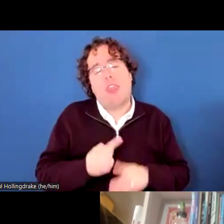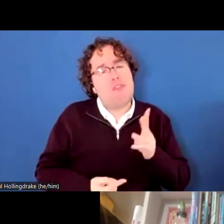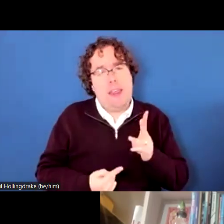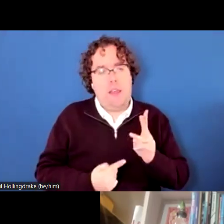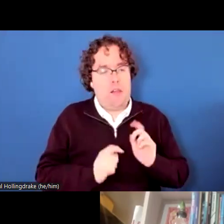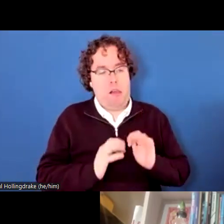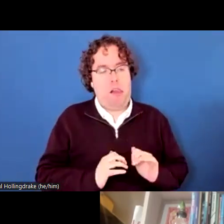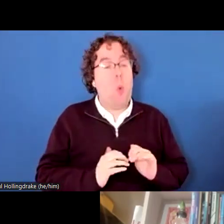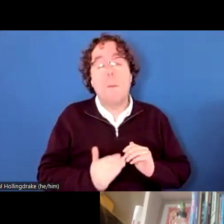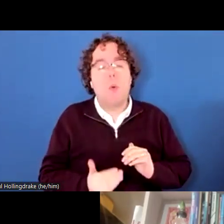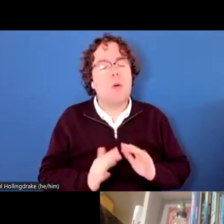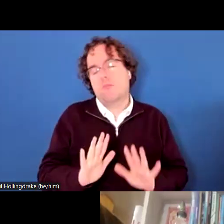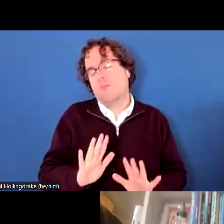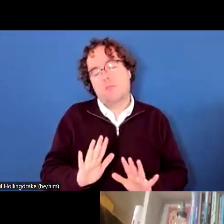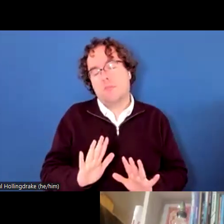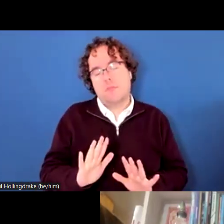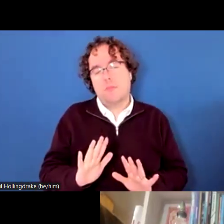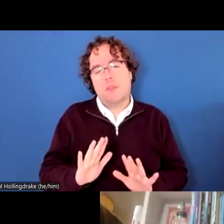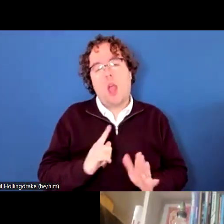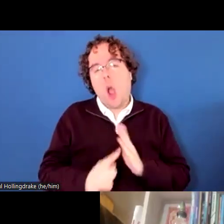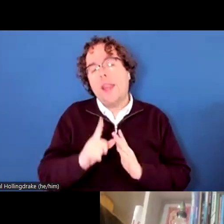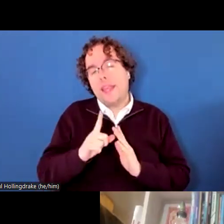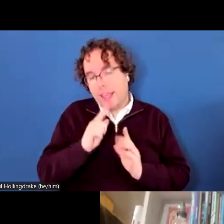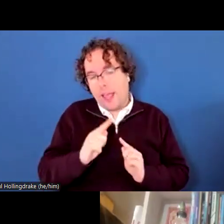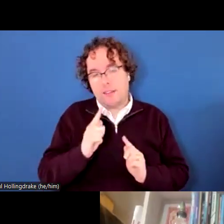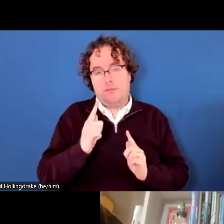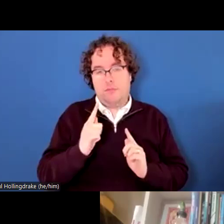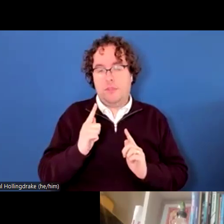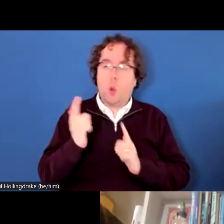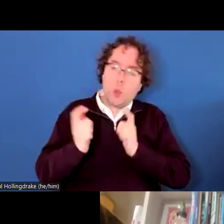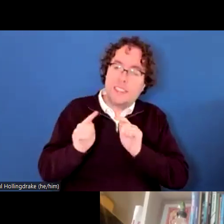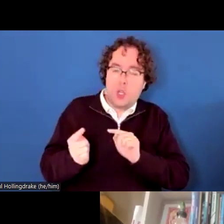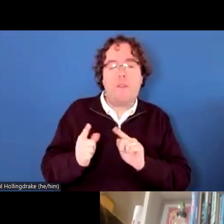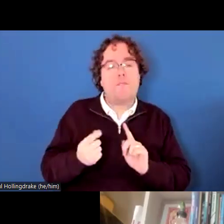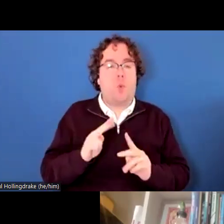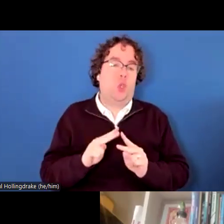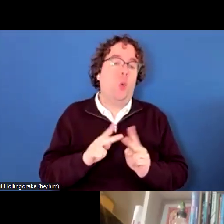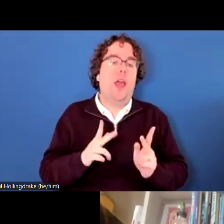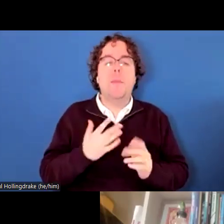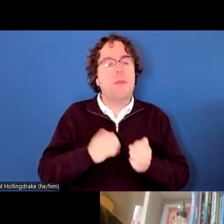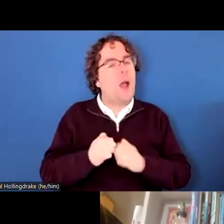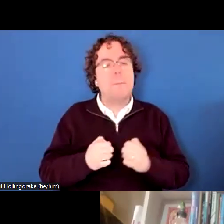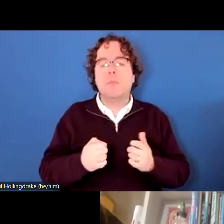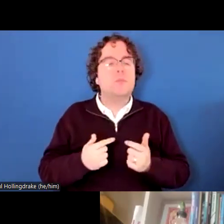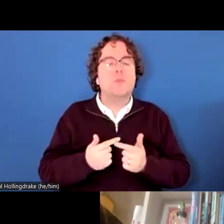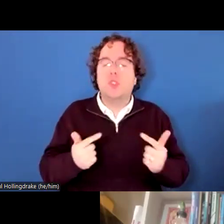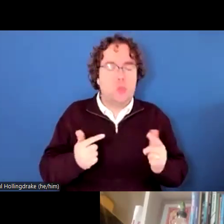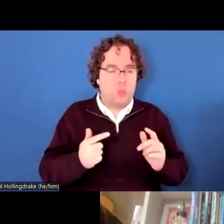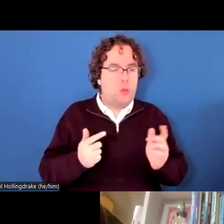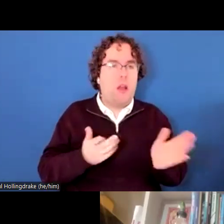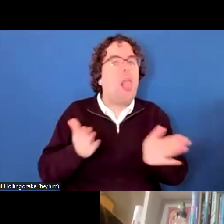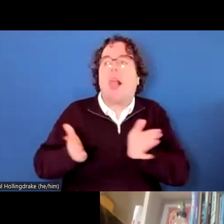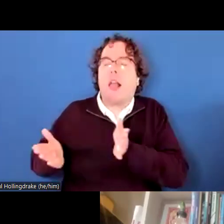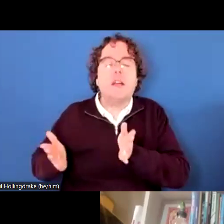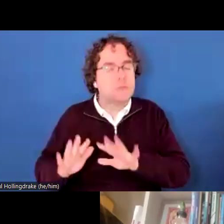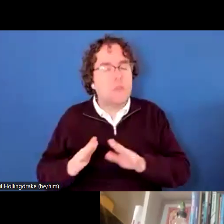or more. We can only consider you for 2, and you're kind of stretching yourself too thin. Please focus on the ones where you